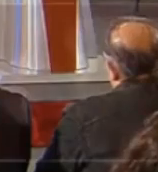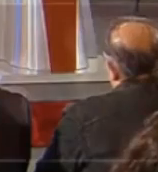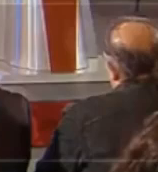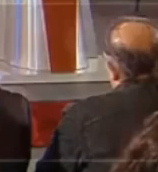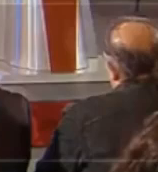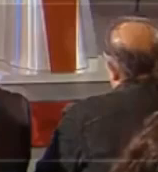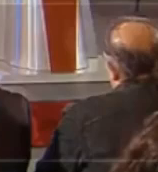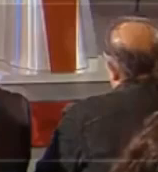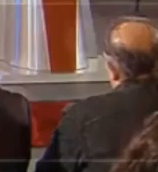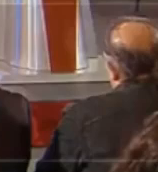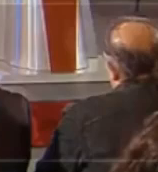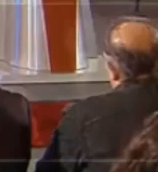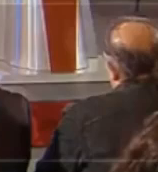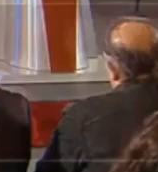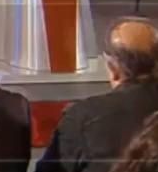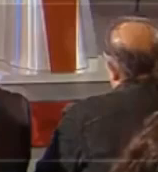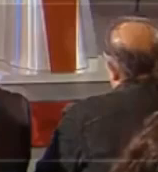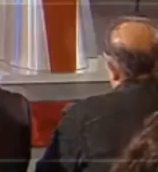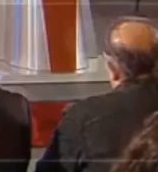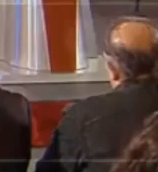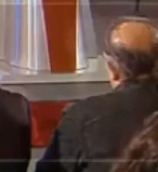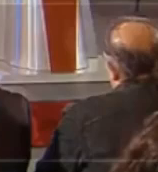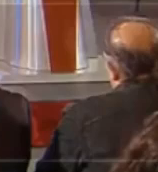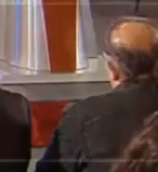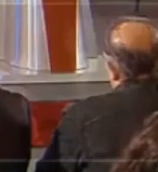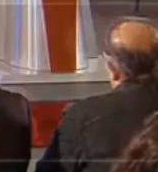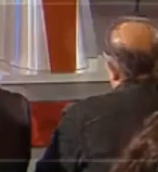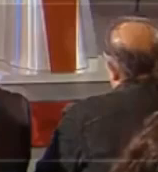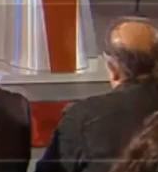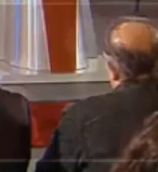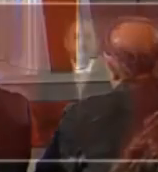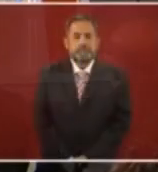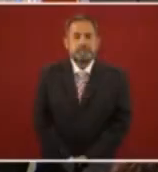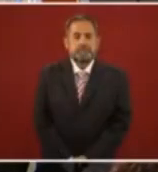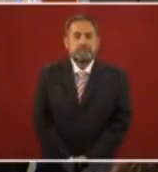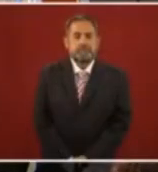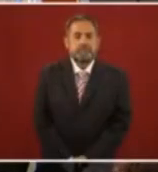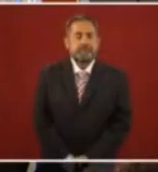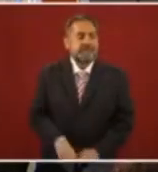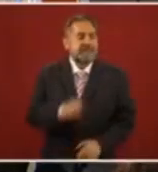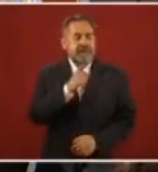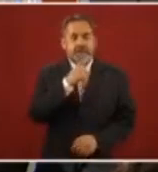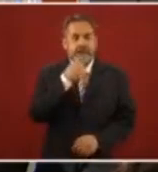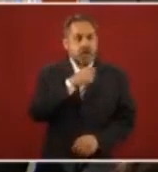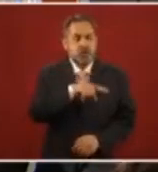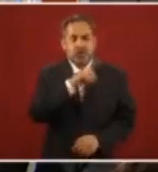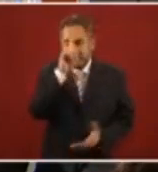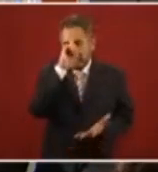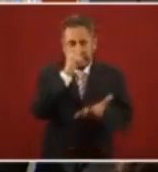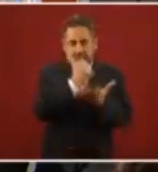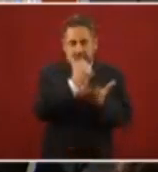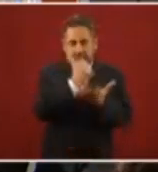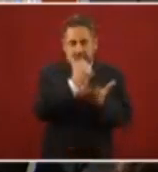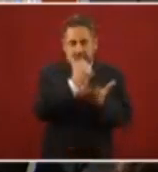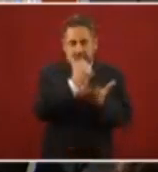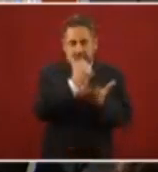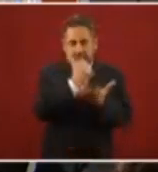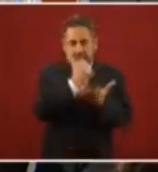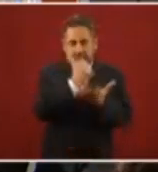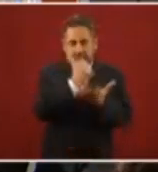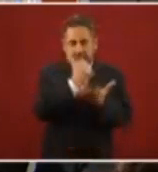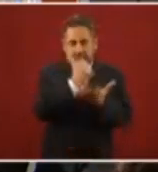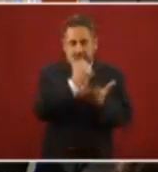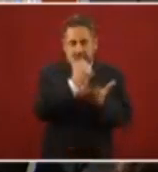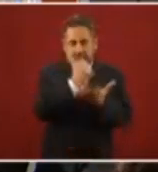So also the weight of the stigma of that explosion, which